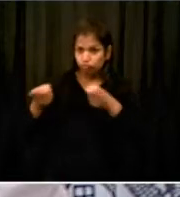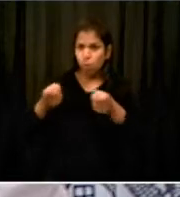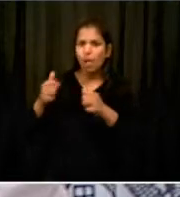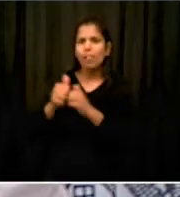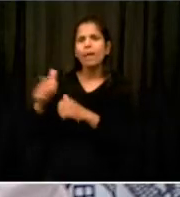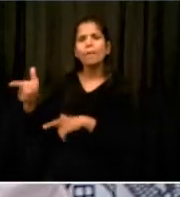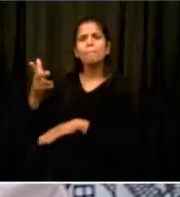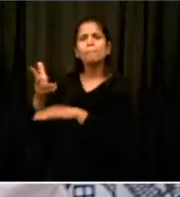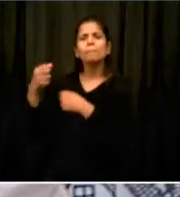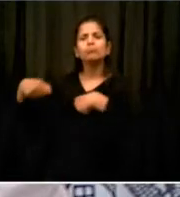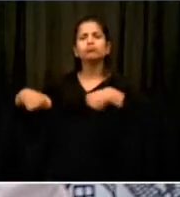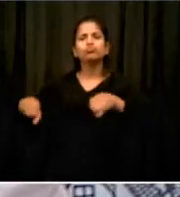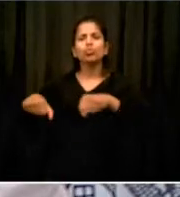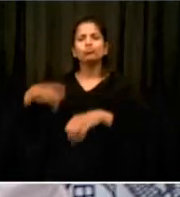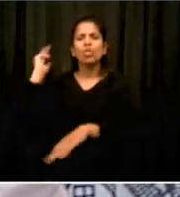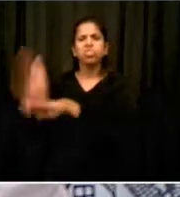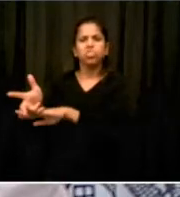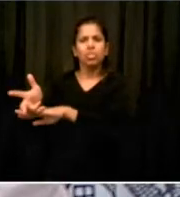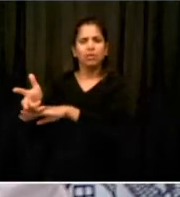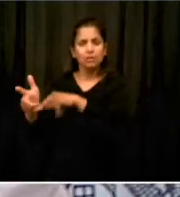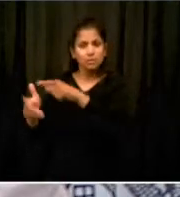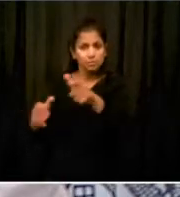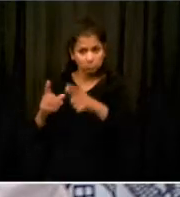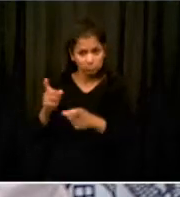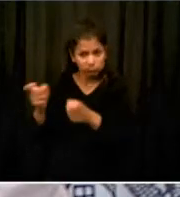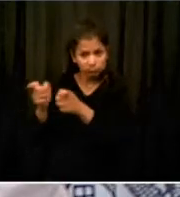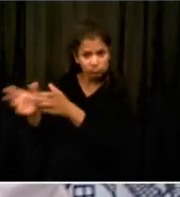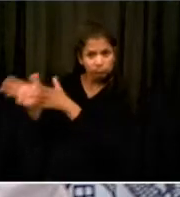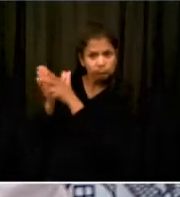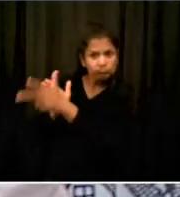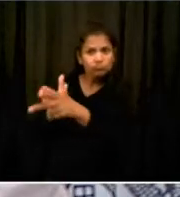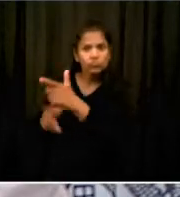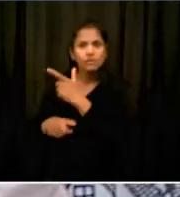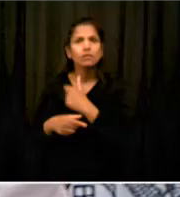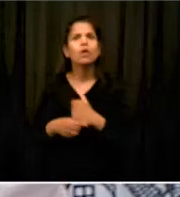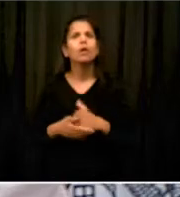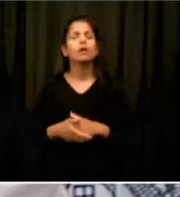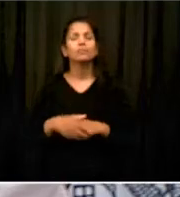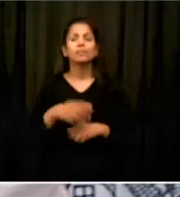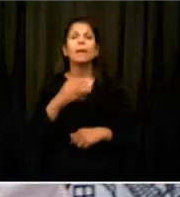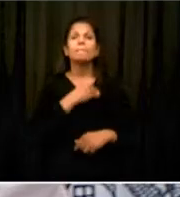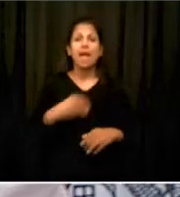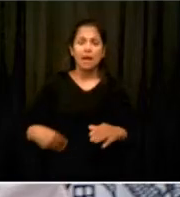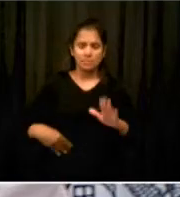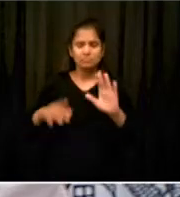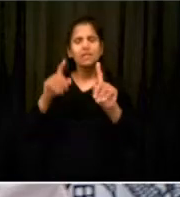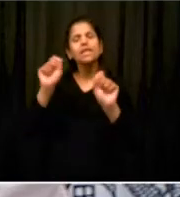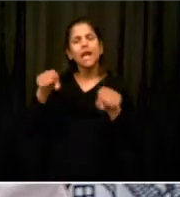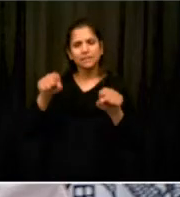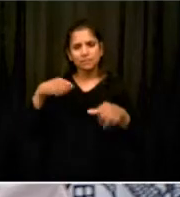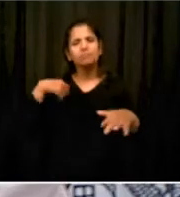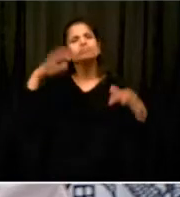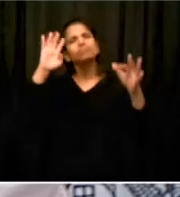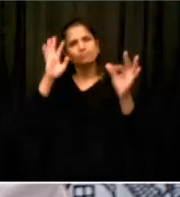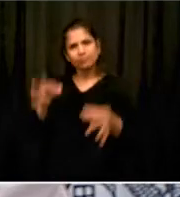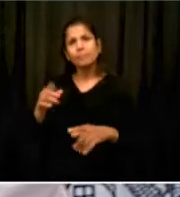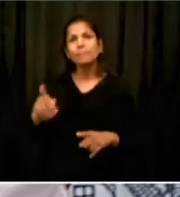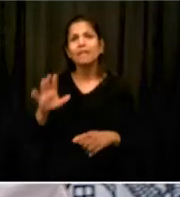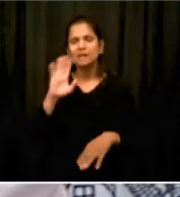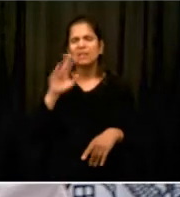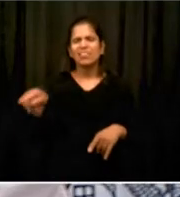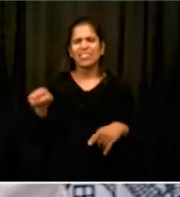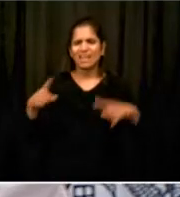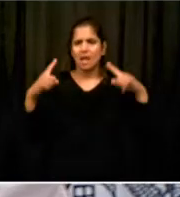dynamic. We know for a while some forms, newer forms of transportation like the electric